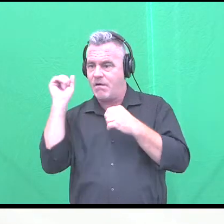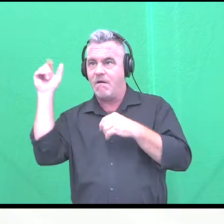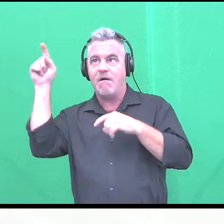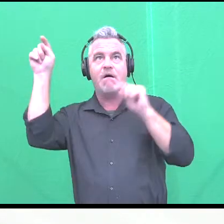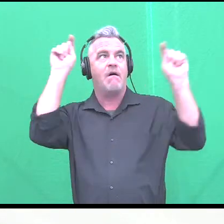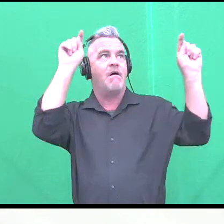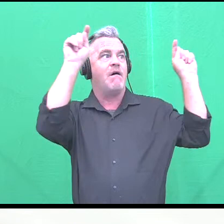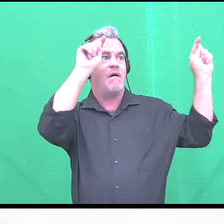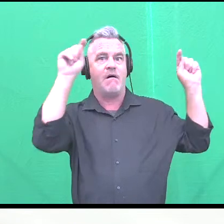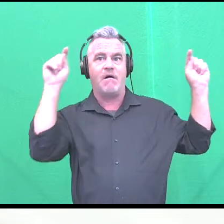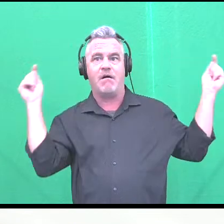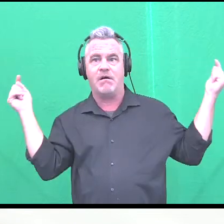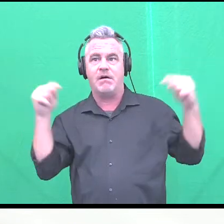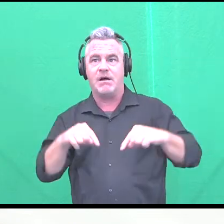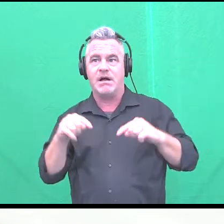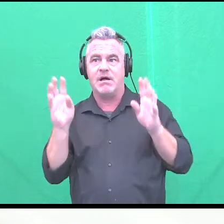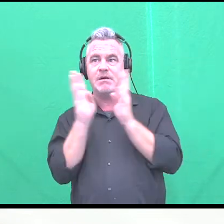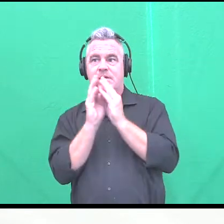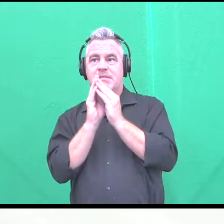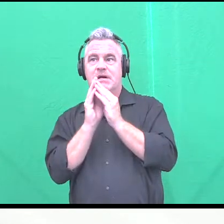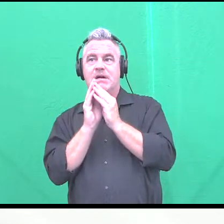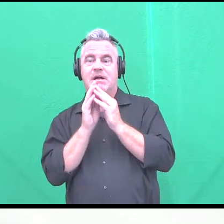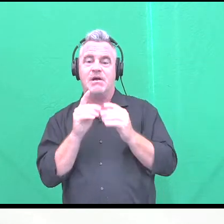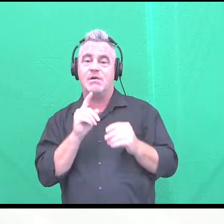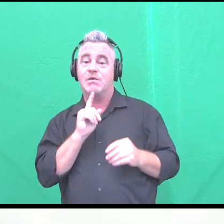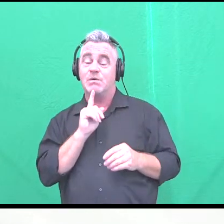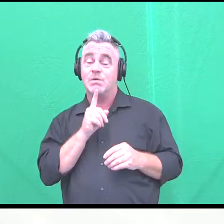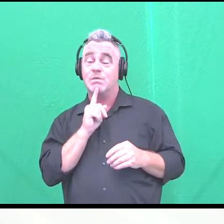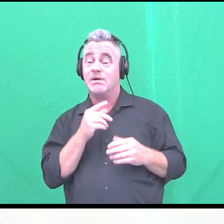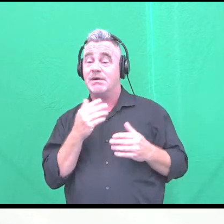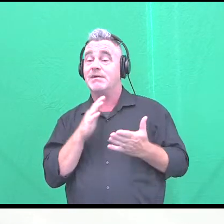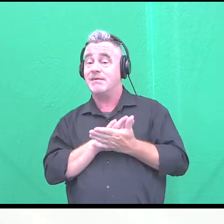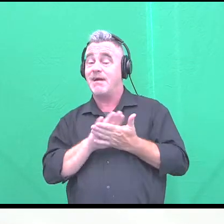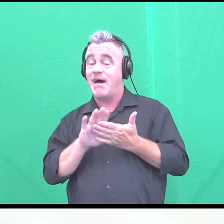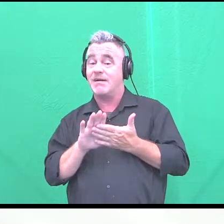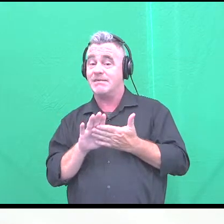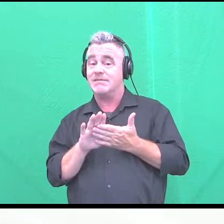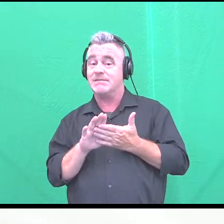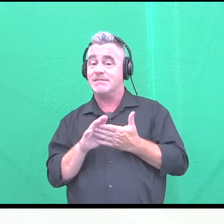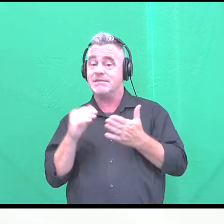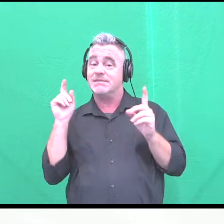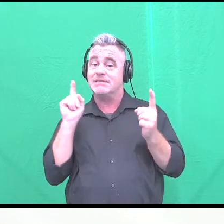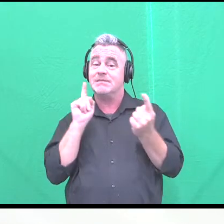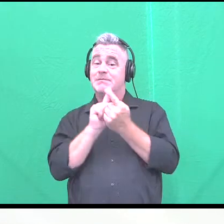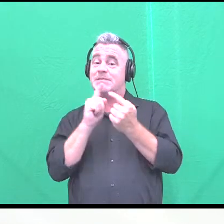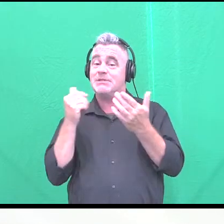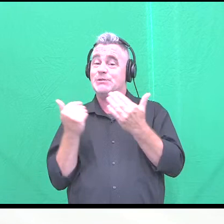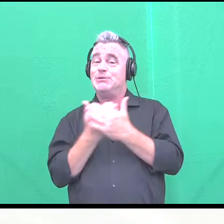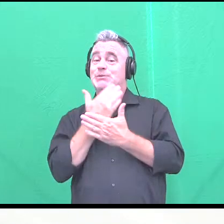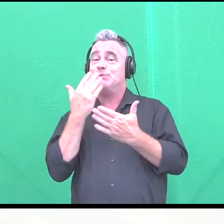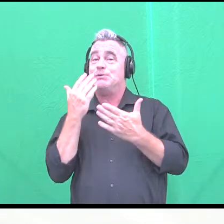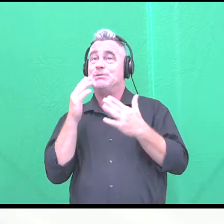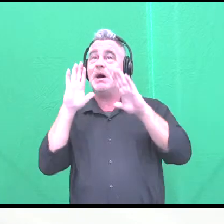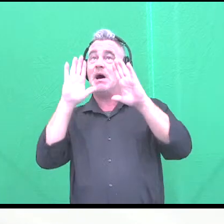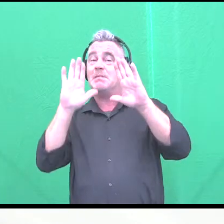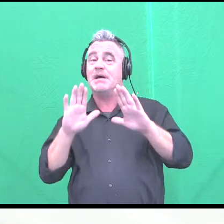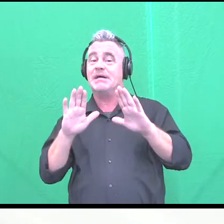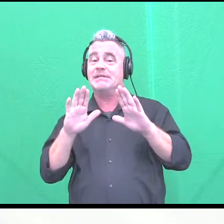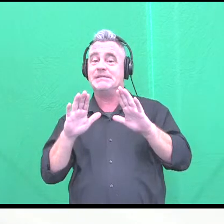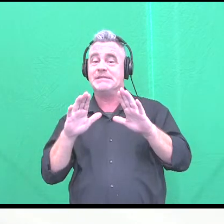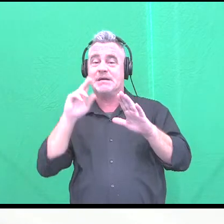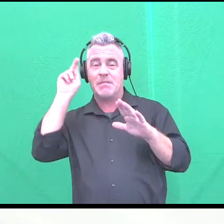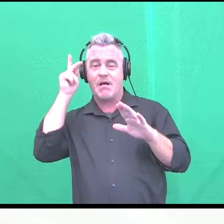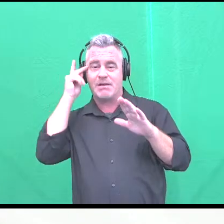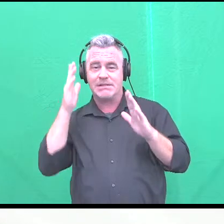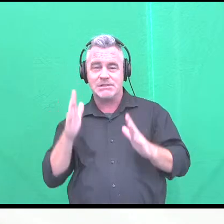women's meeting. And it's really refreshing to meet new and amazing politicians